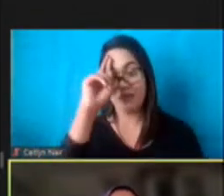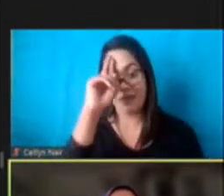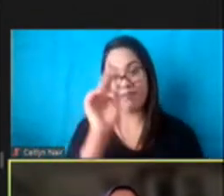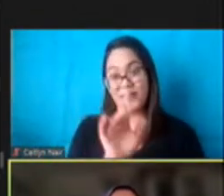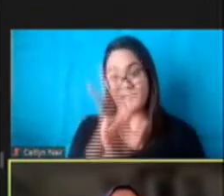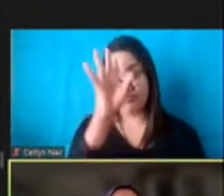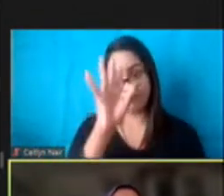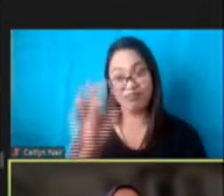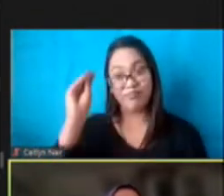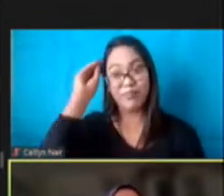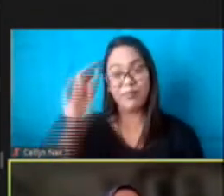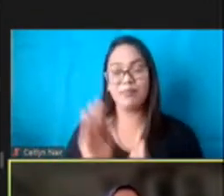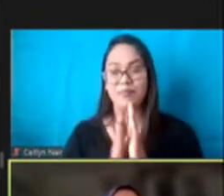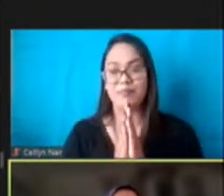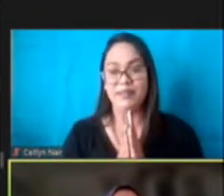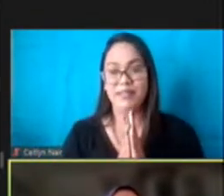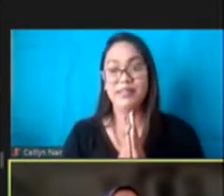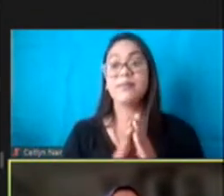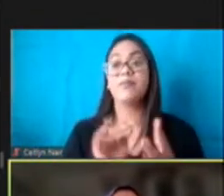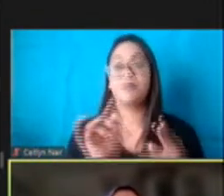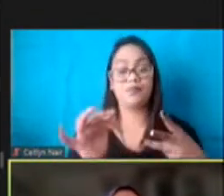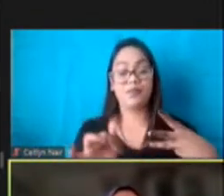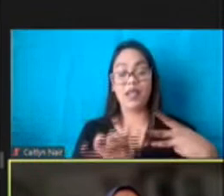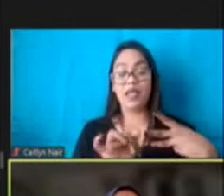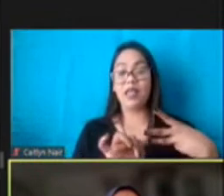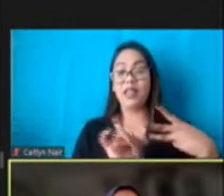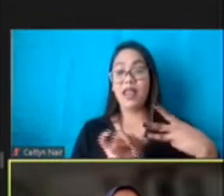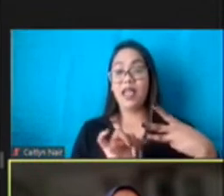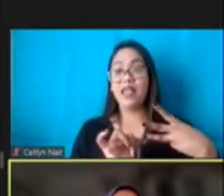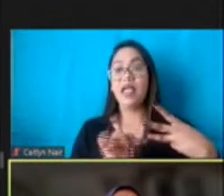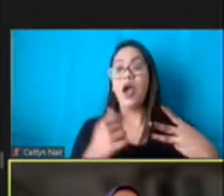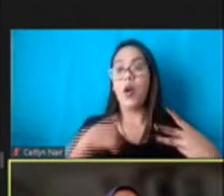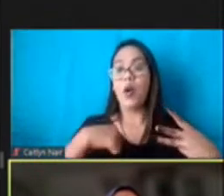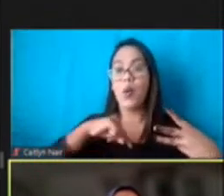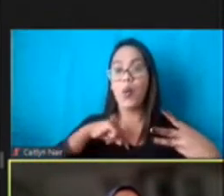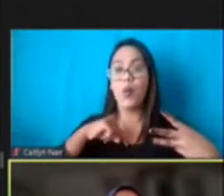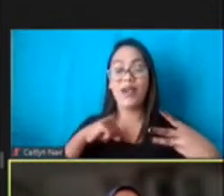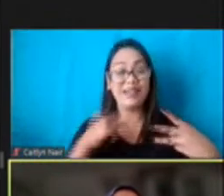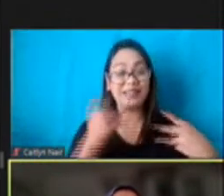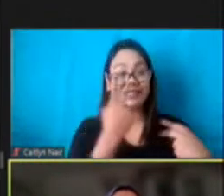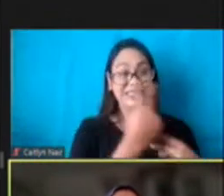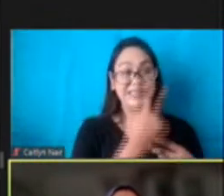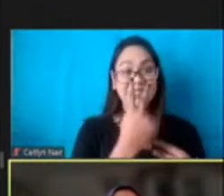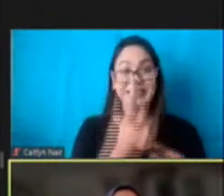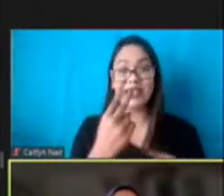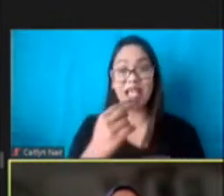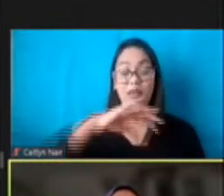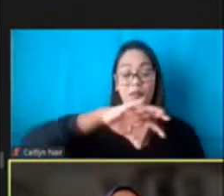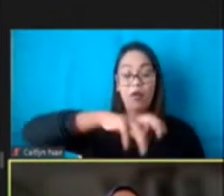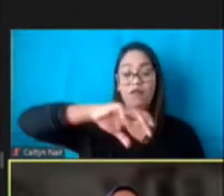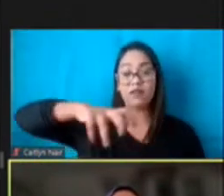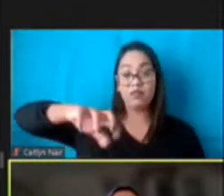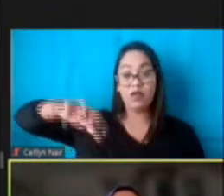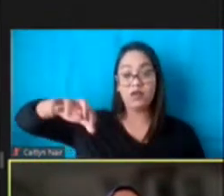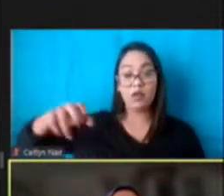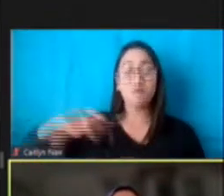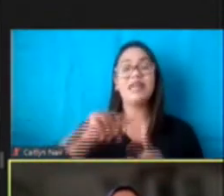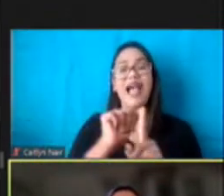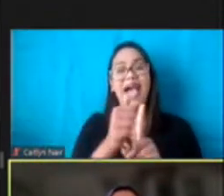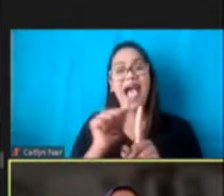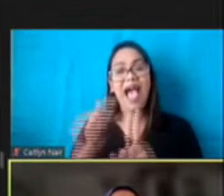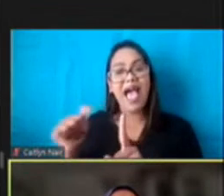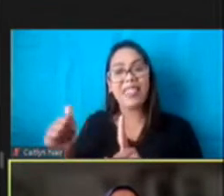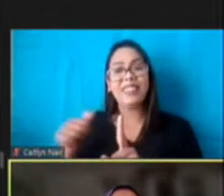with Omicron. I think the other thing to note is while we're looking at trends in Gauteng, other provinces may have a different picture because they may have